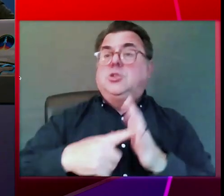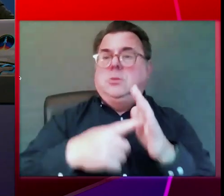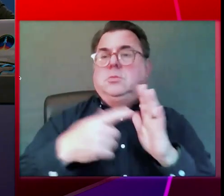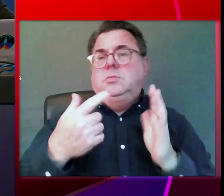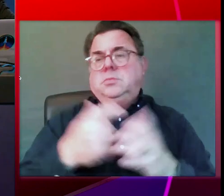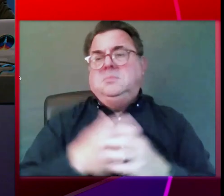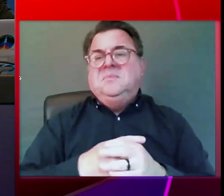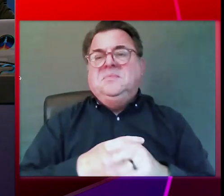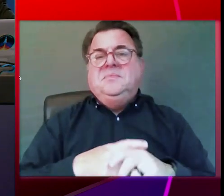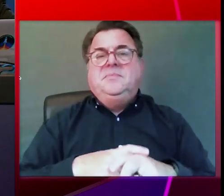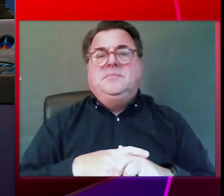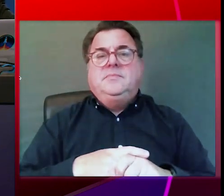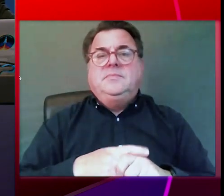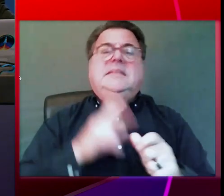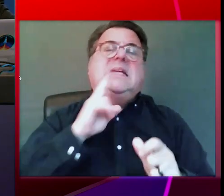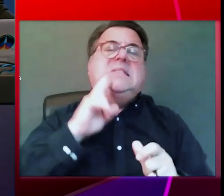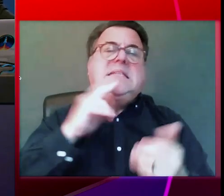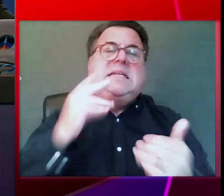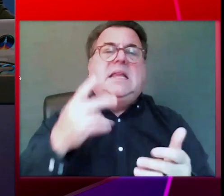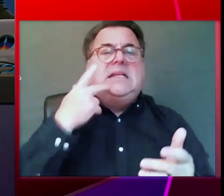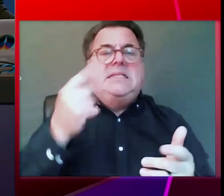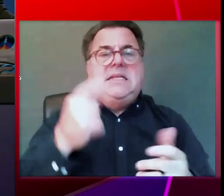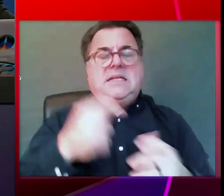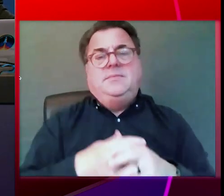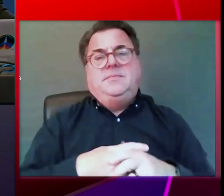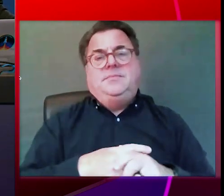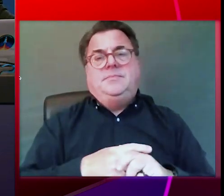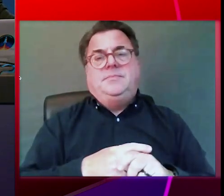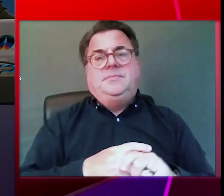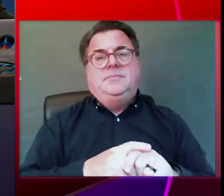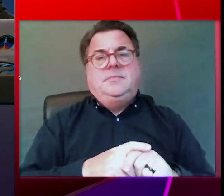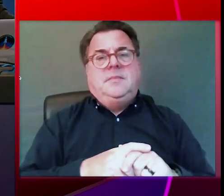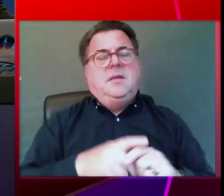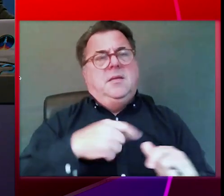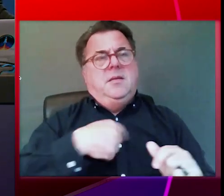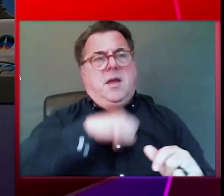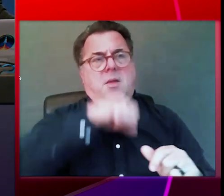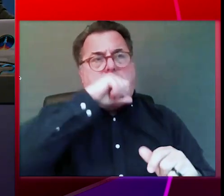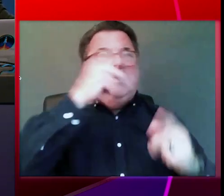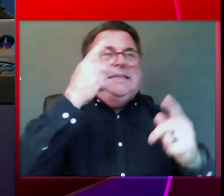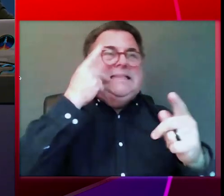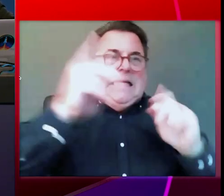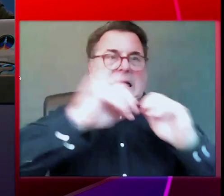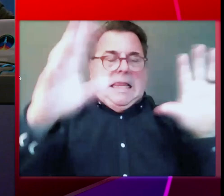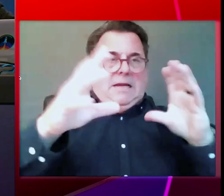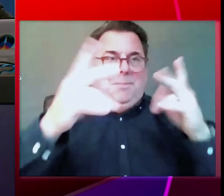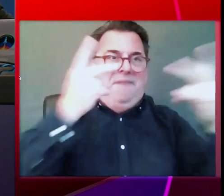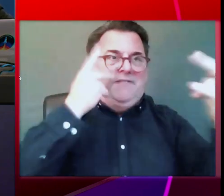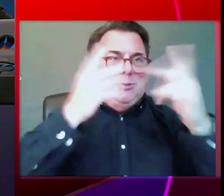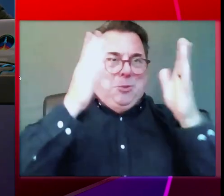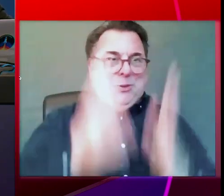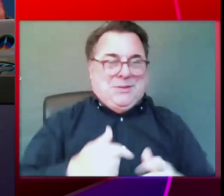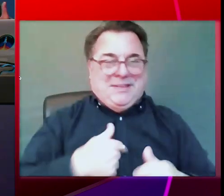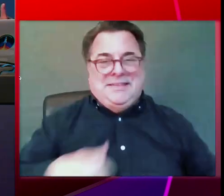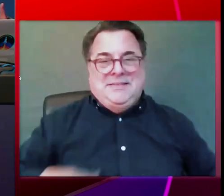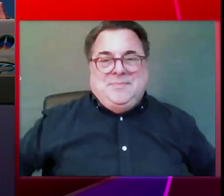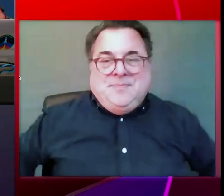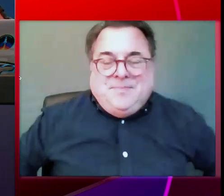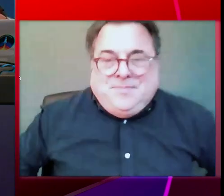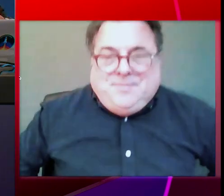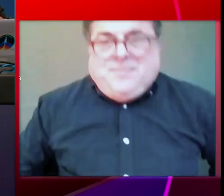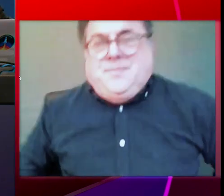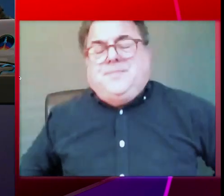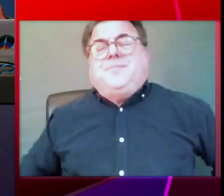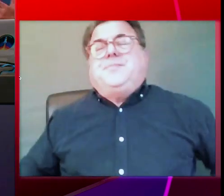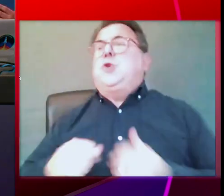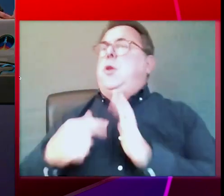love seeing it. That's right. I know Chad does too. I do too. I'm a very visual person, so sorry. Yeah, absolutely right. And then we can show you the power of XKS, how it can provide